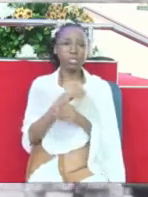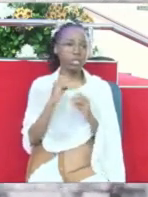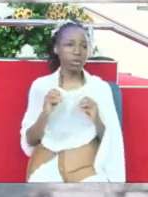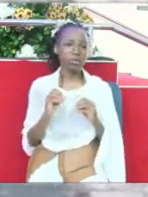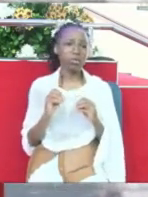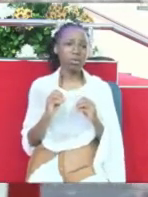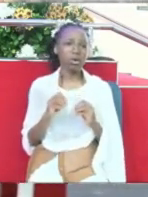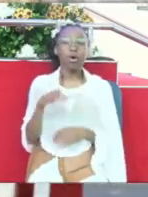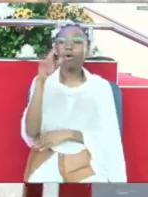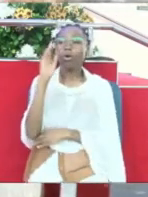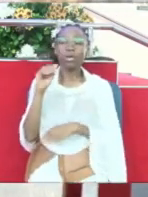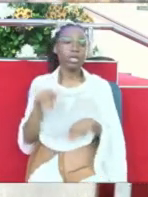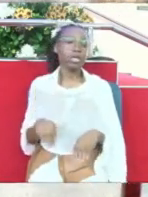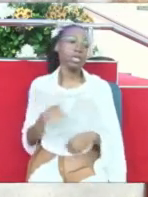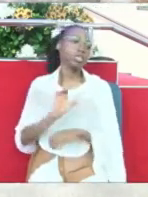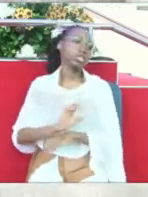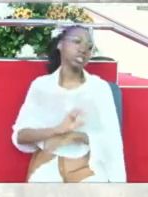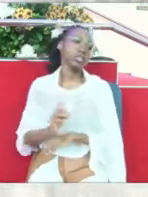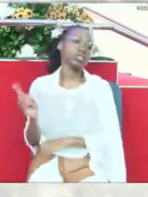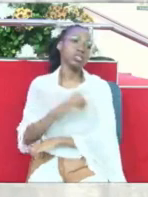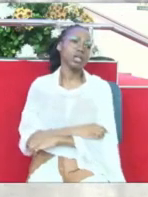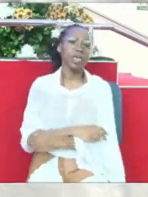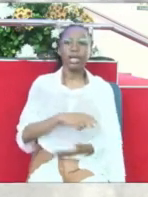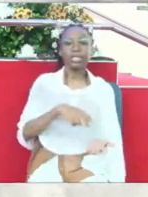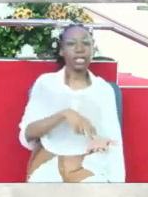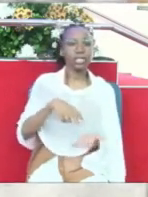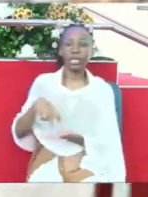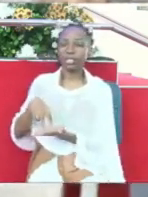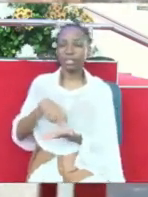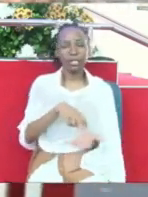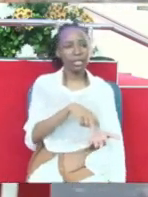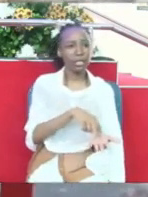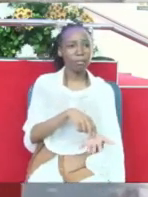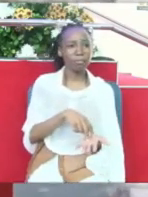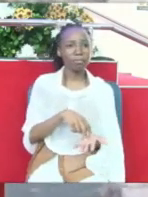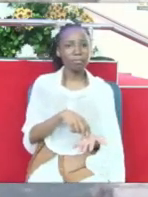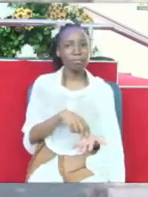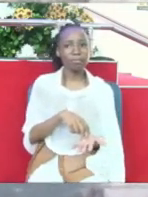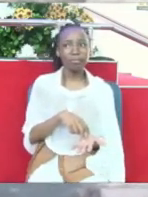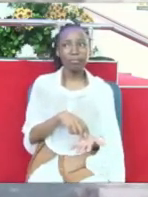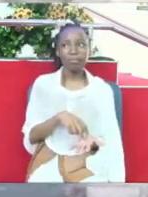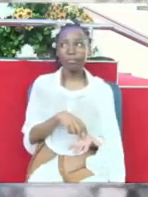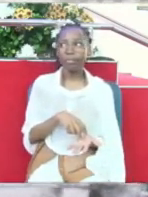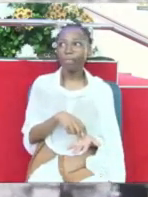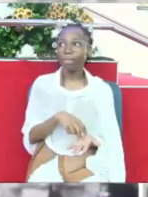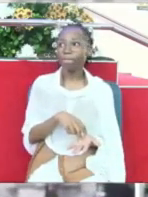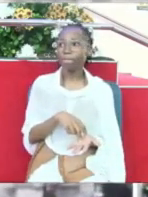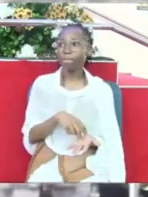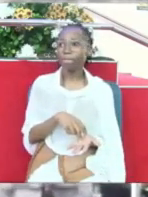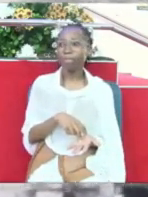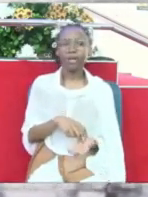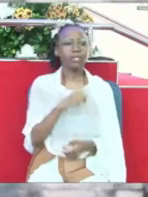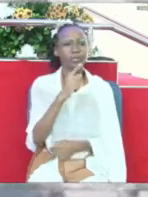kwenye nyumba. Hallelujah. Hallelujah. If you could just rise up on your feet. Aweza ukainuka kwenye miguu. Oh, if someone could just lift their voices and call on